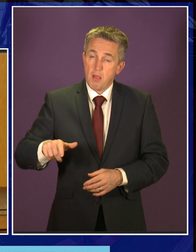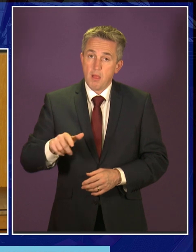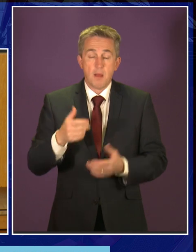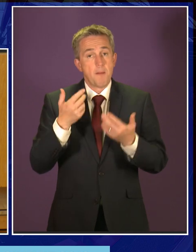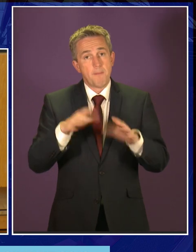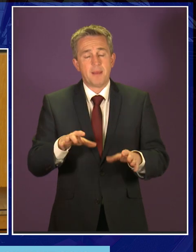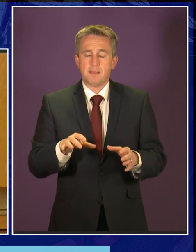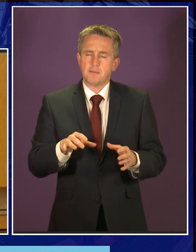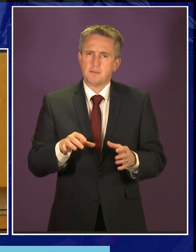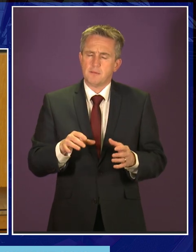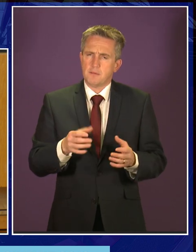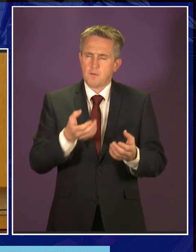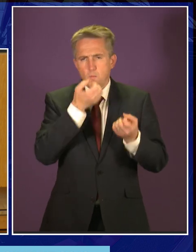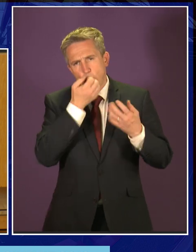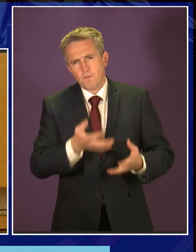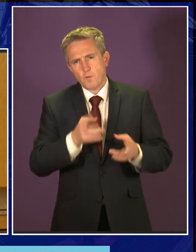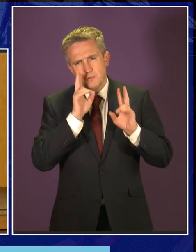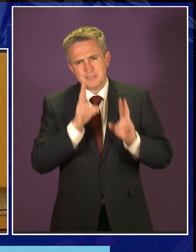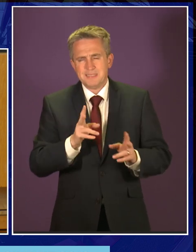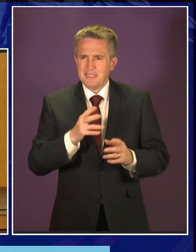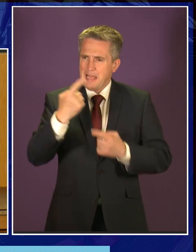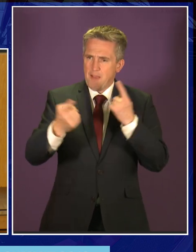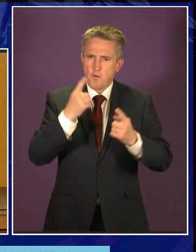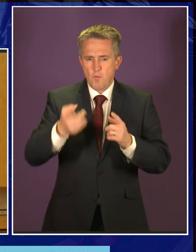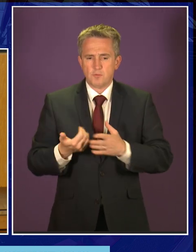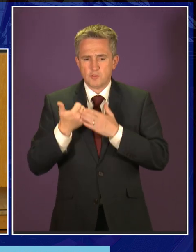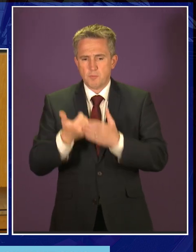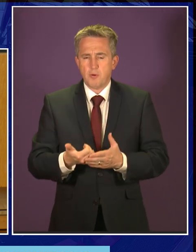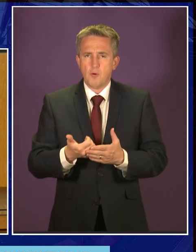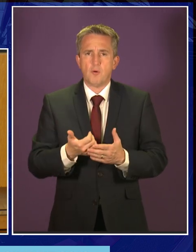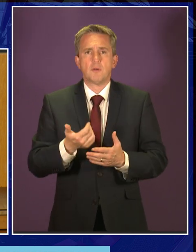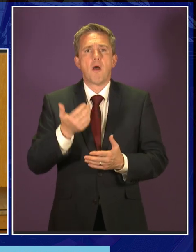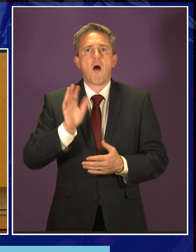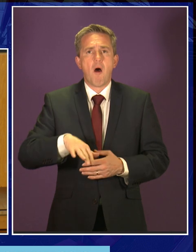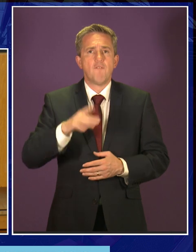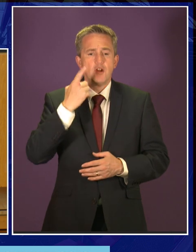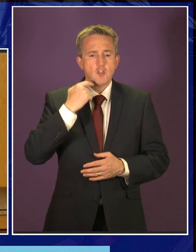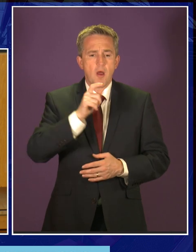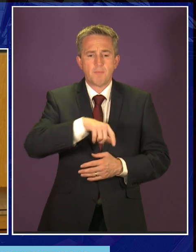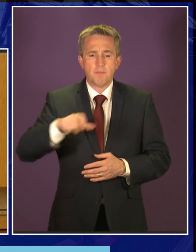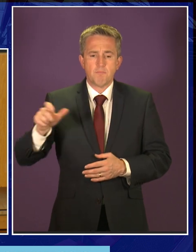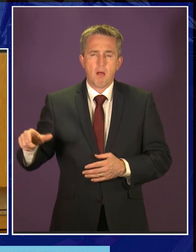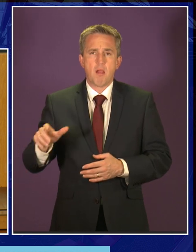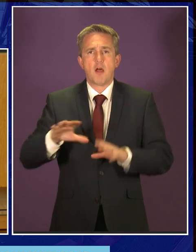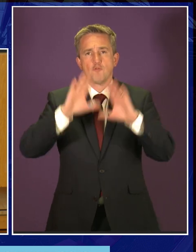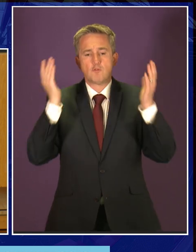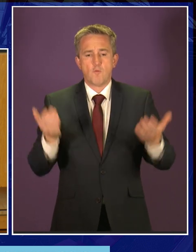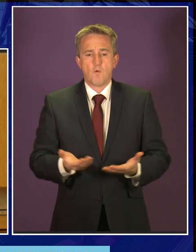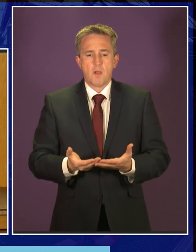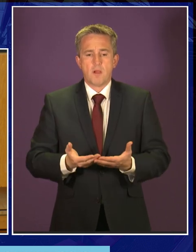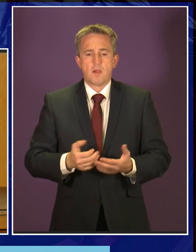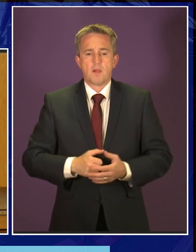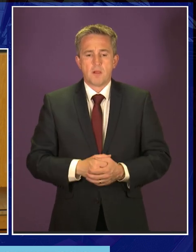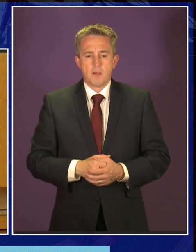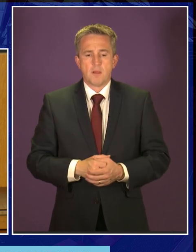to see the support that this, everyone in this room has for the value of young people across the globe.